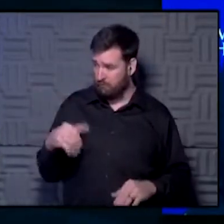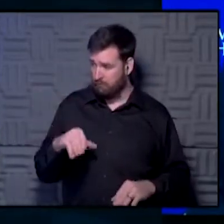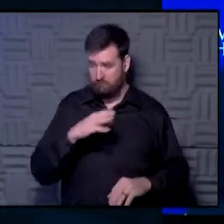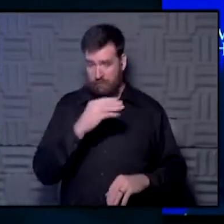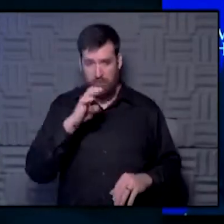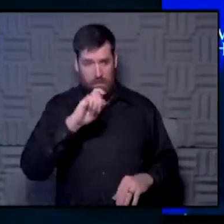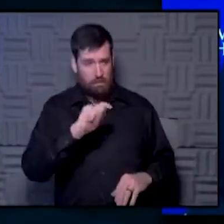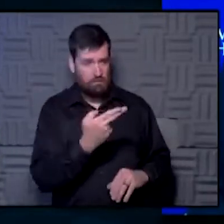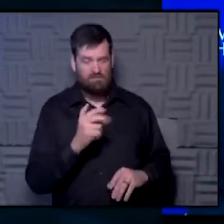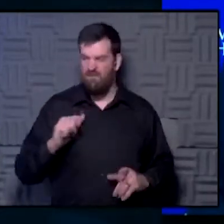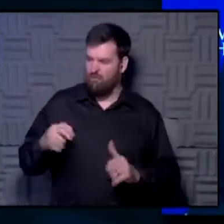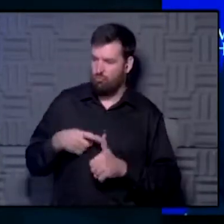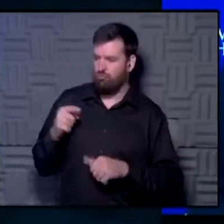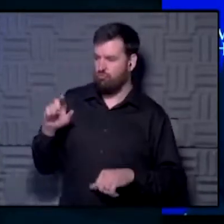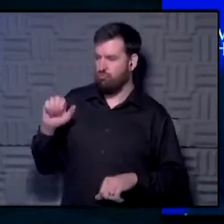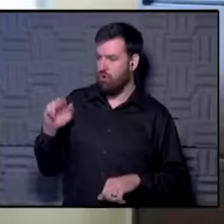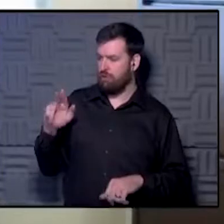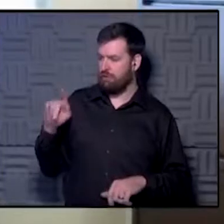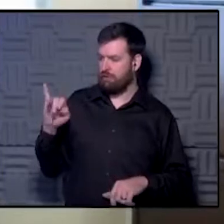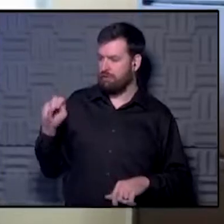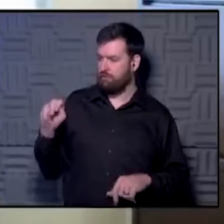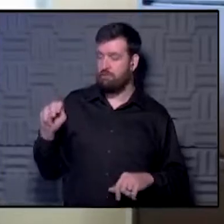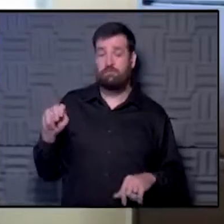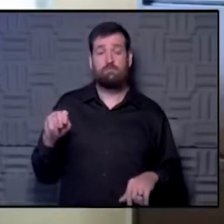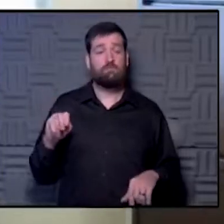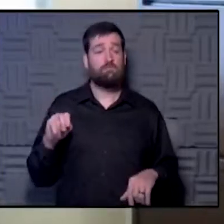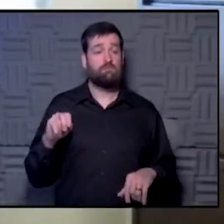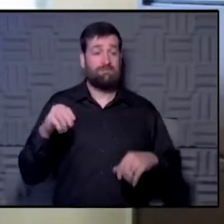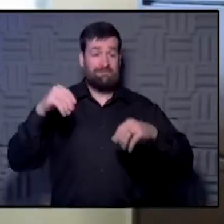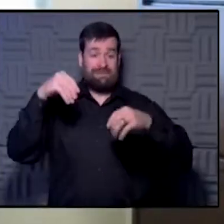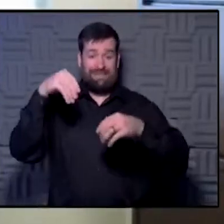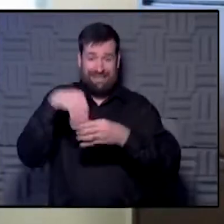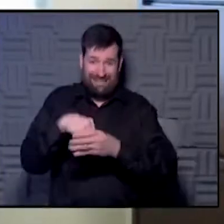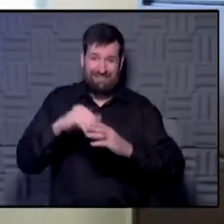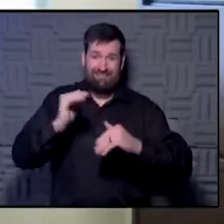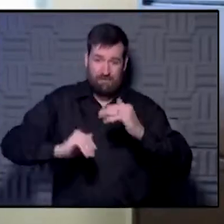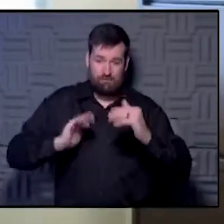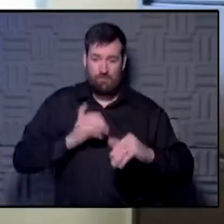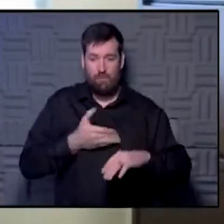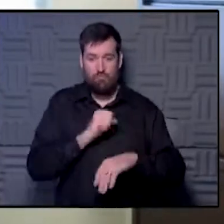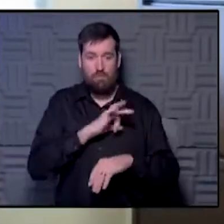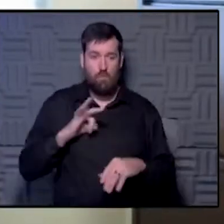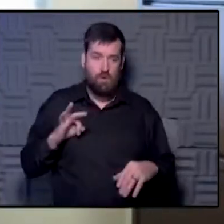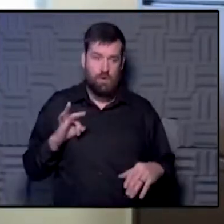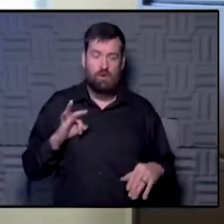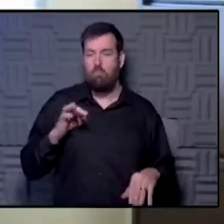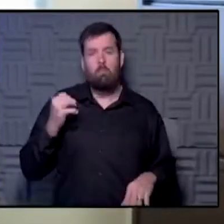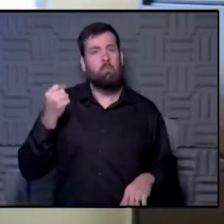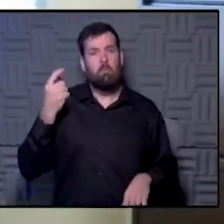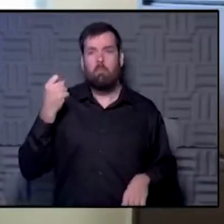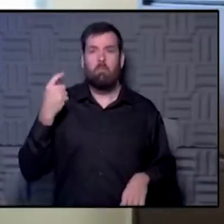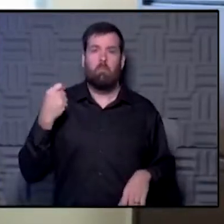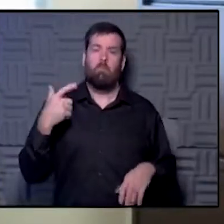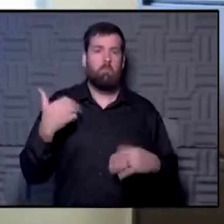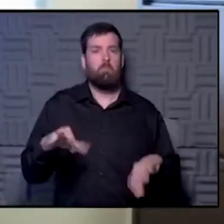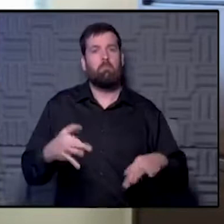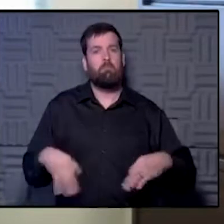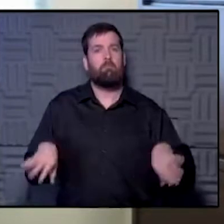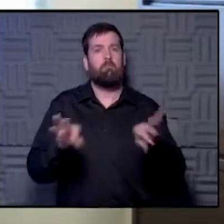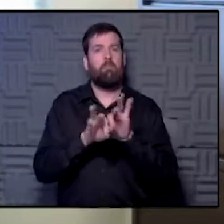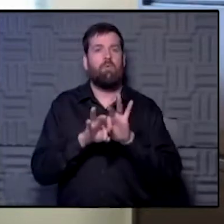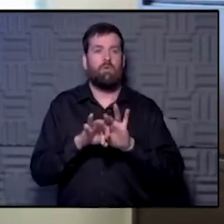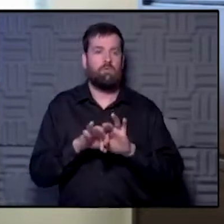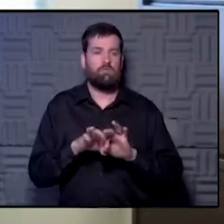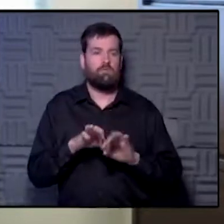Let's start with Austin. Okay, so within the facility and our employees definitely understand the importance of masks. It's still